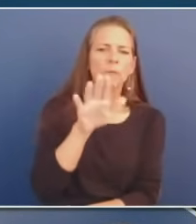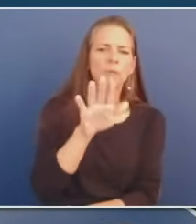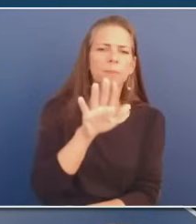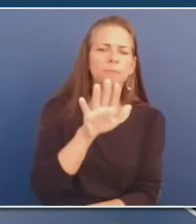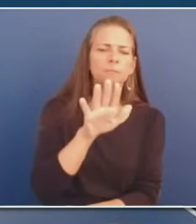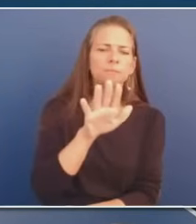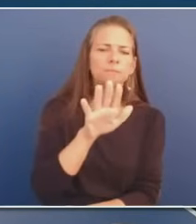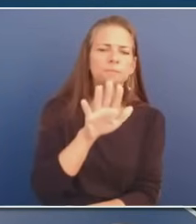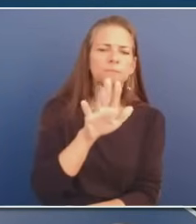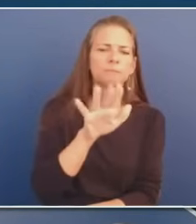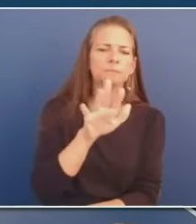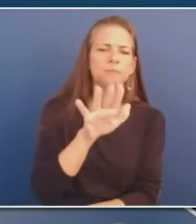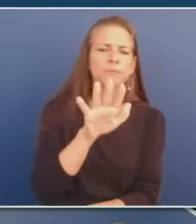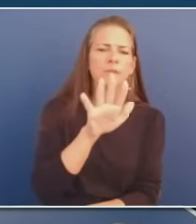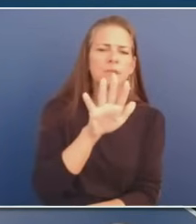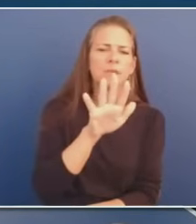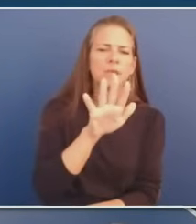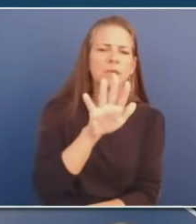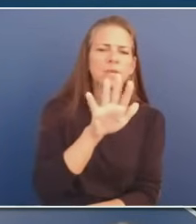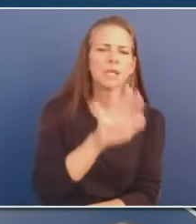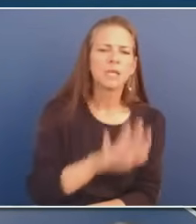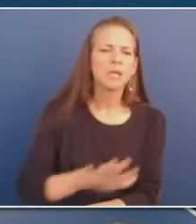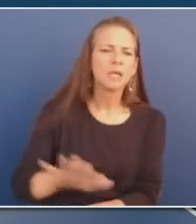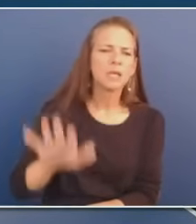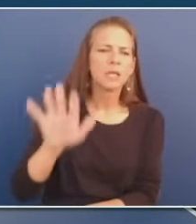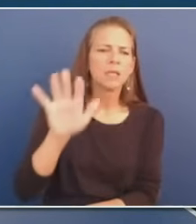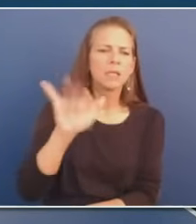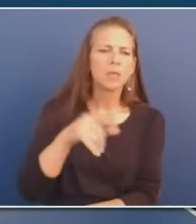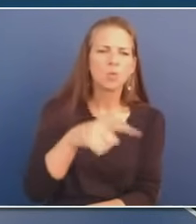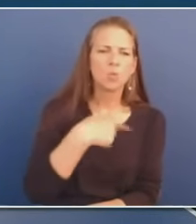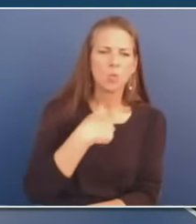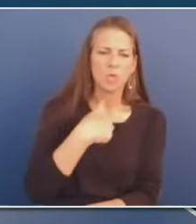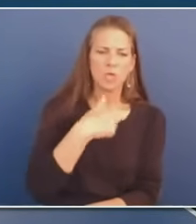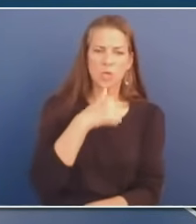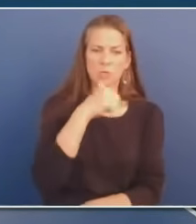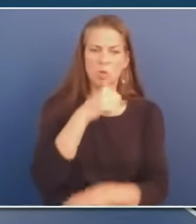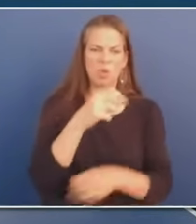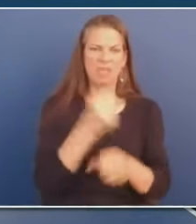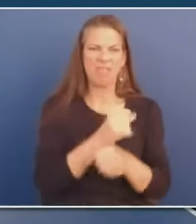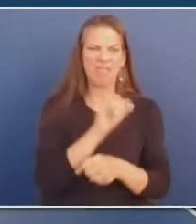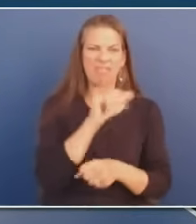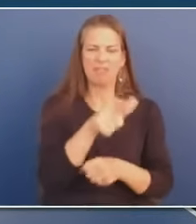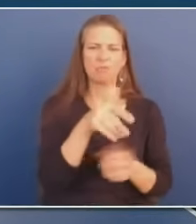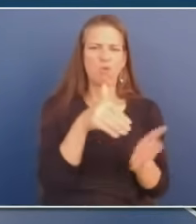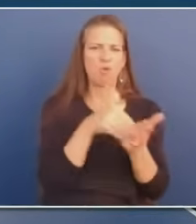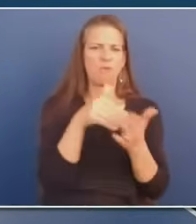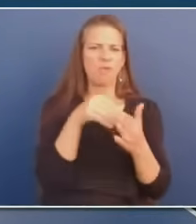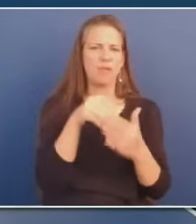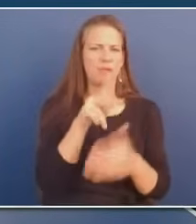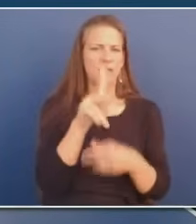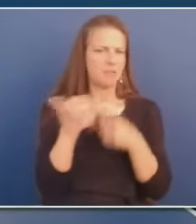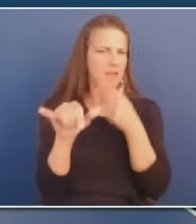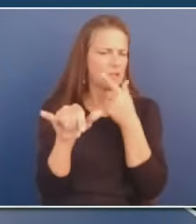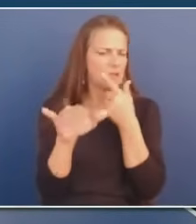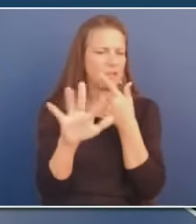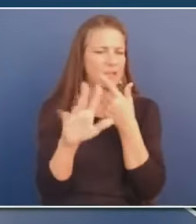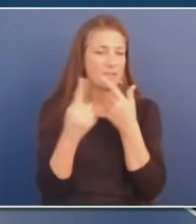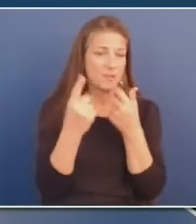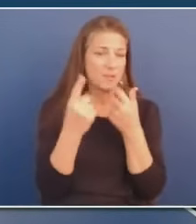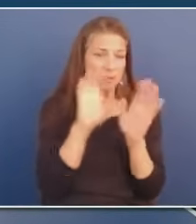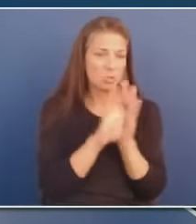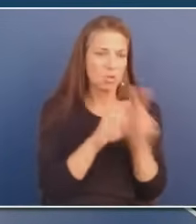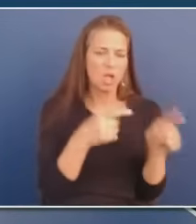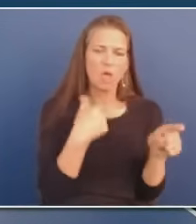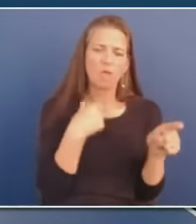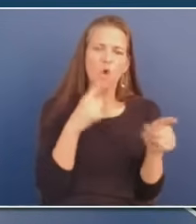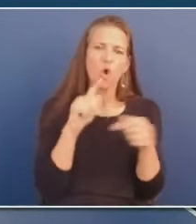the slashes that are here, we don't get those very often in Kentucky. So the first image shows golf ball